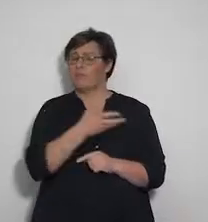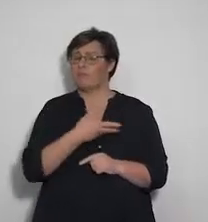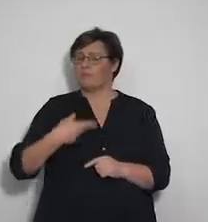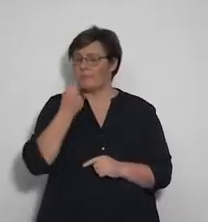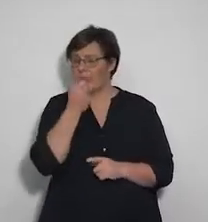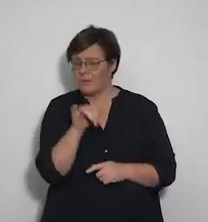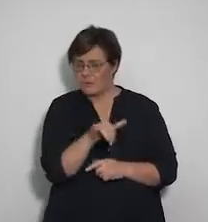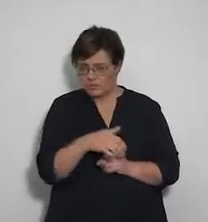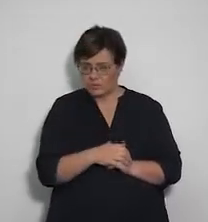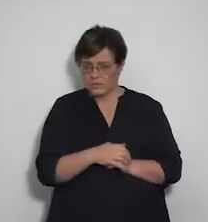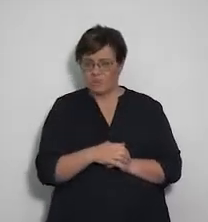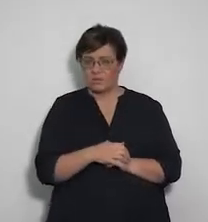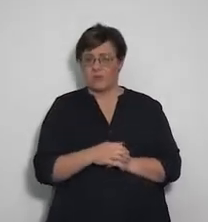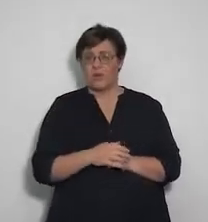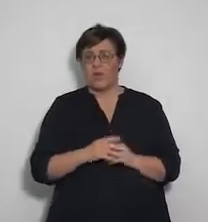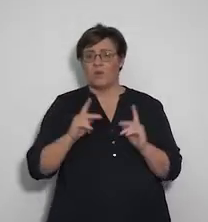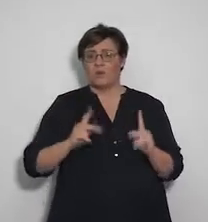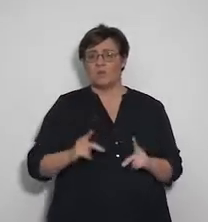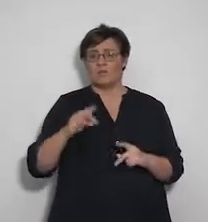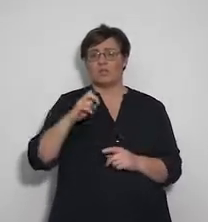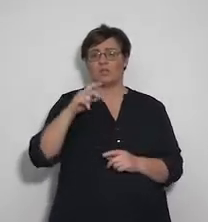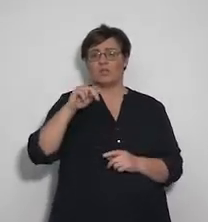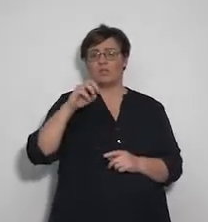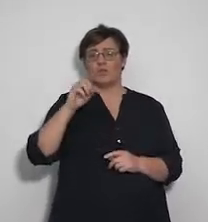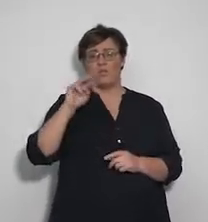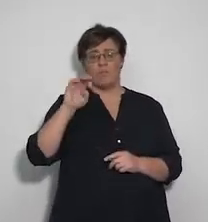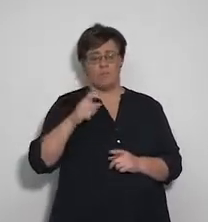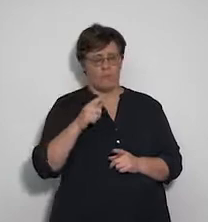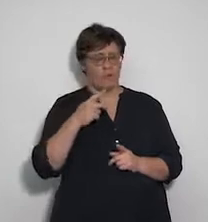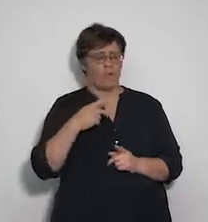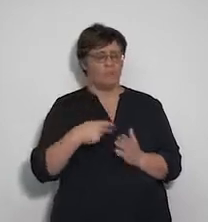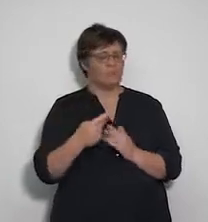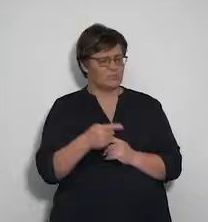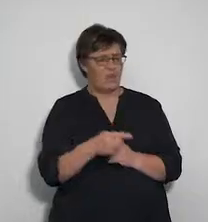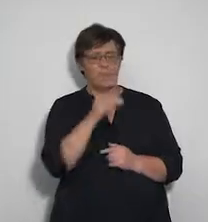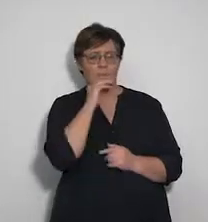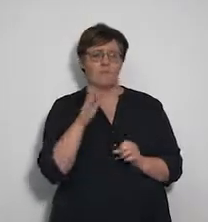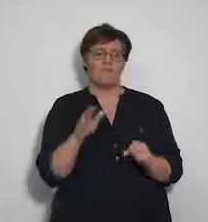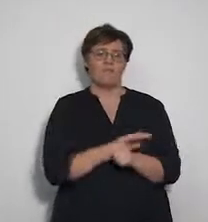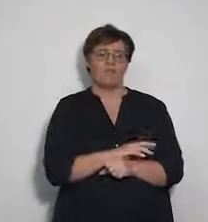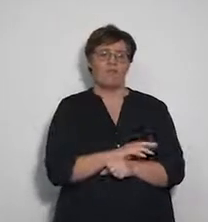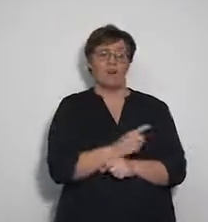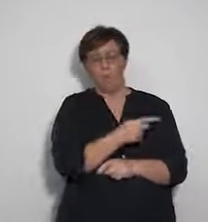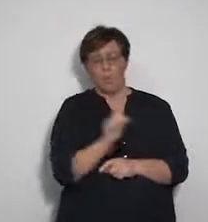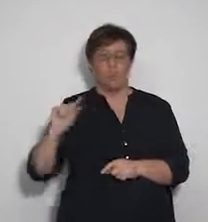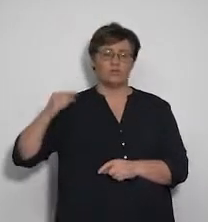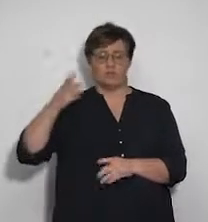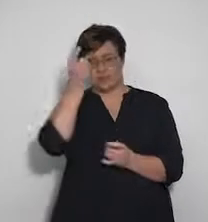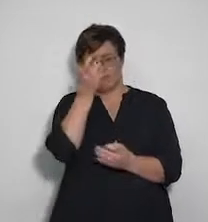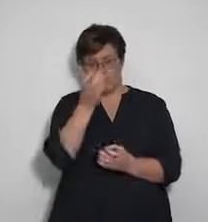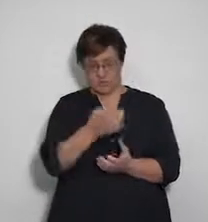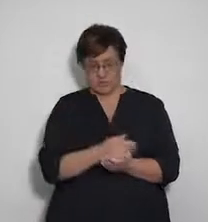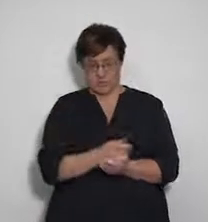of an individual. The Human Genome Project, and what does the genome of an organism mean? So it's the full set of all the